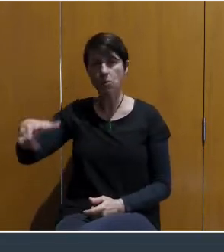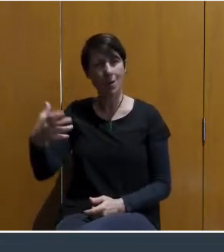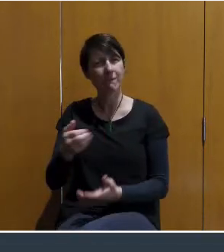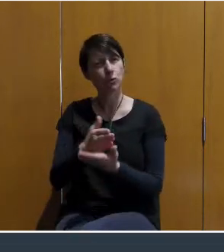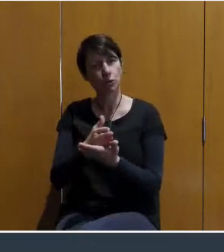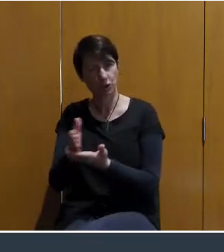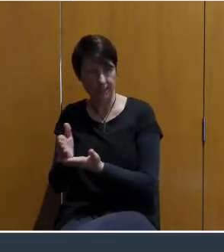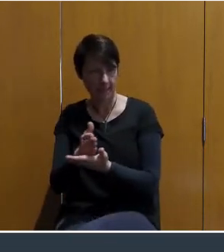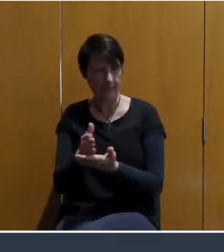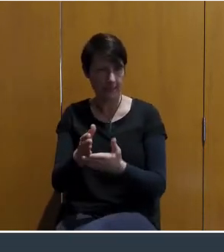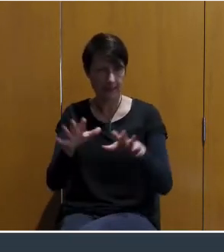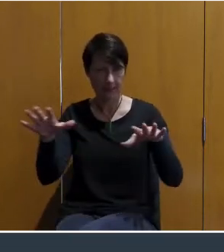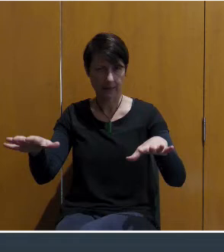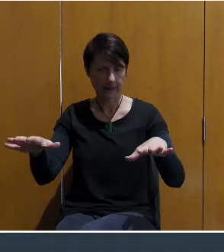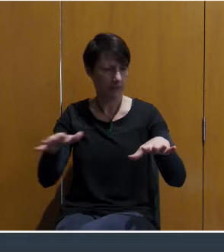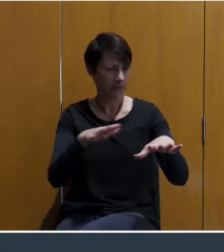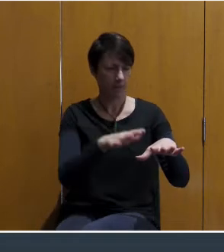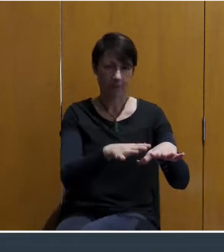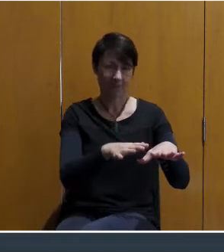right terminology, but you've got dog